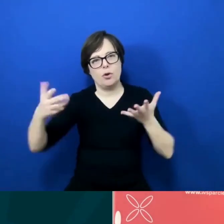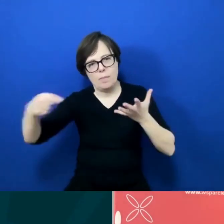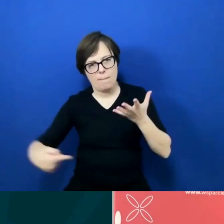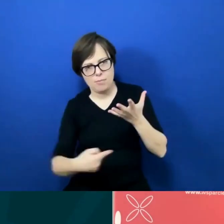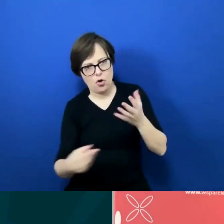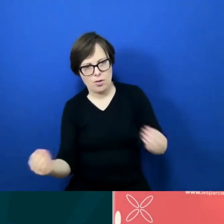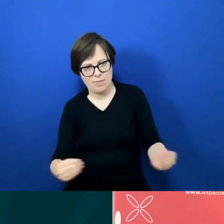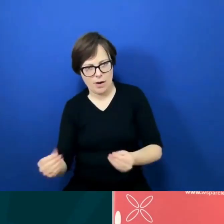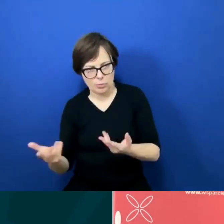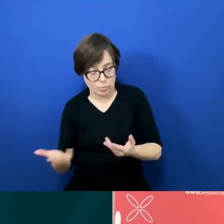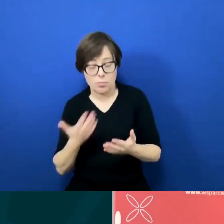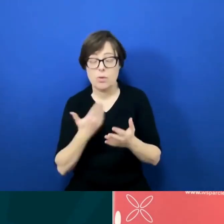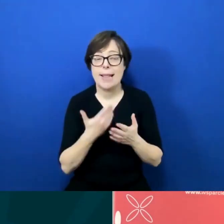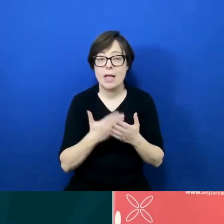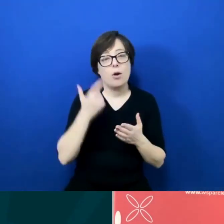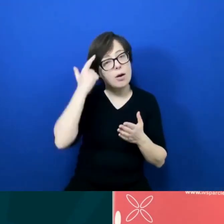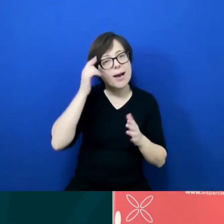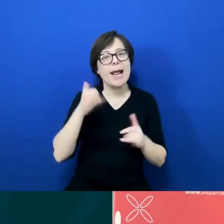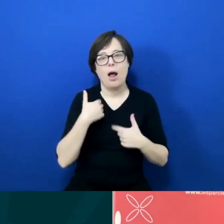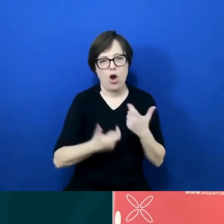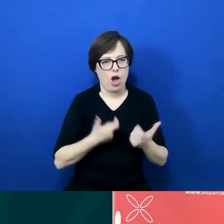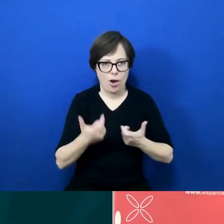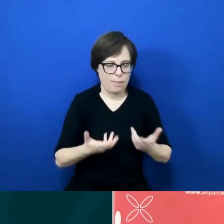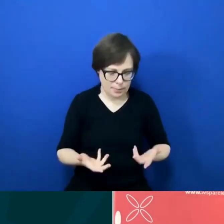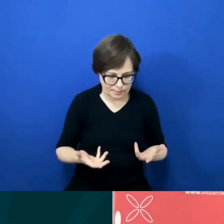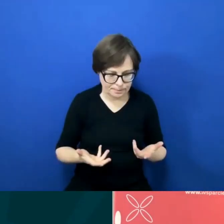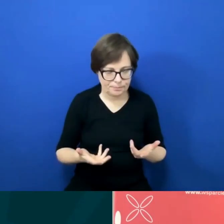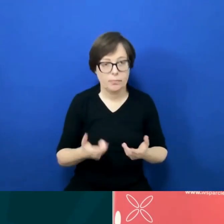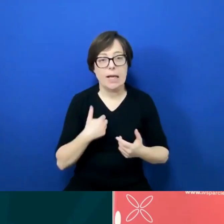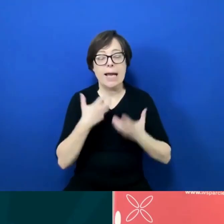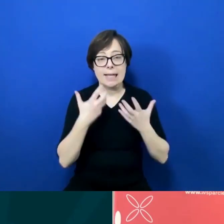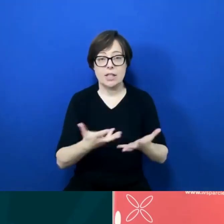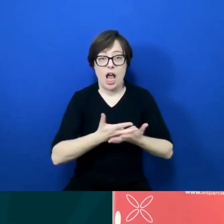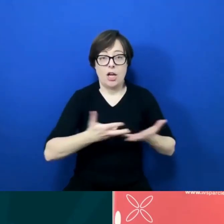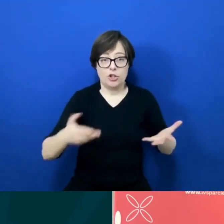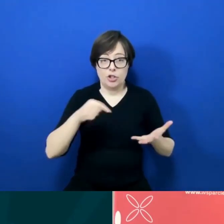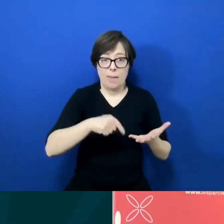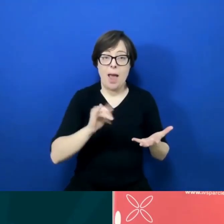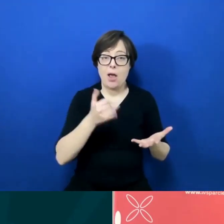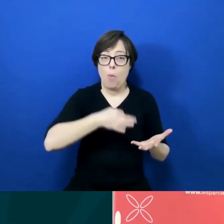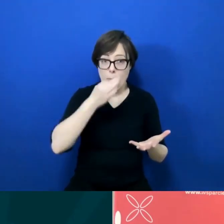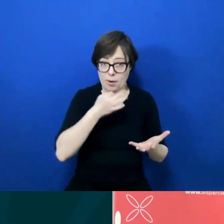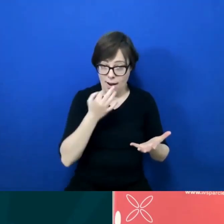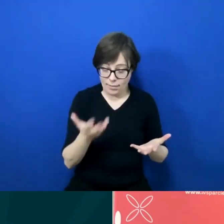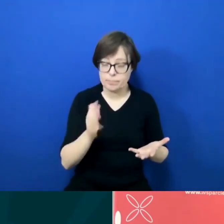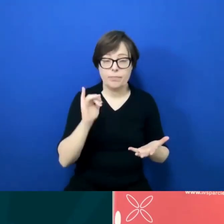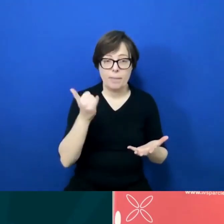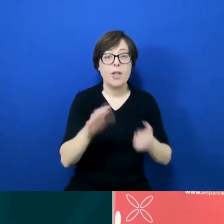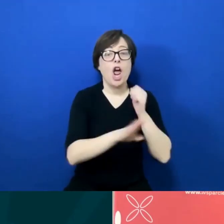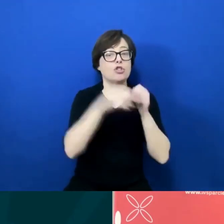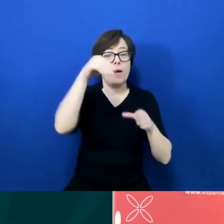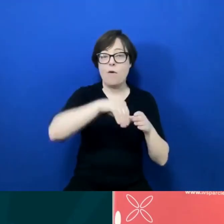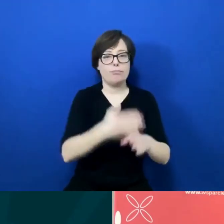to improve the fertility of the soil is before we plant trees, we would make an assessment of the